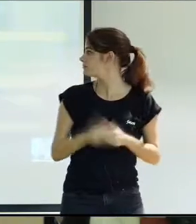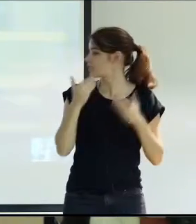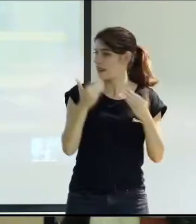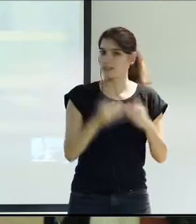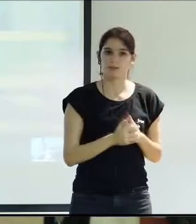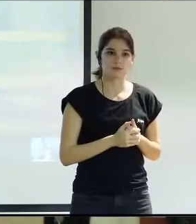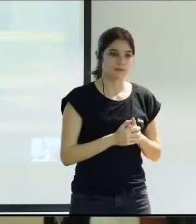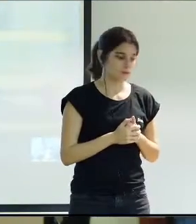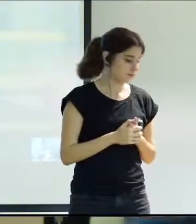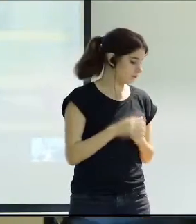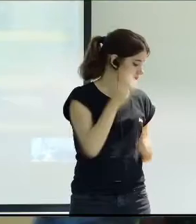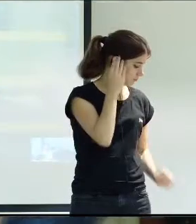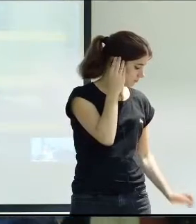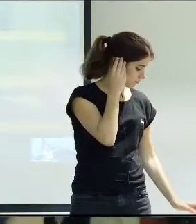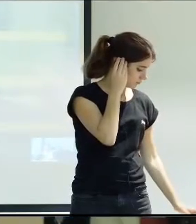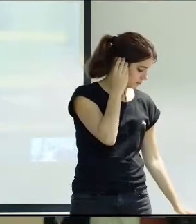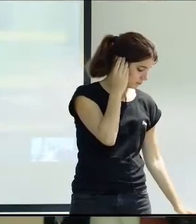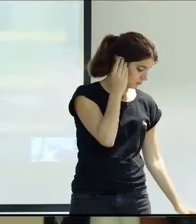Yes, just